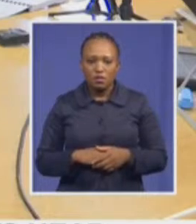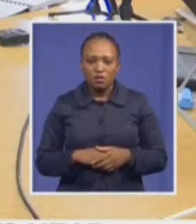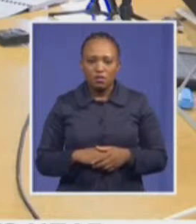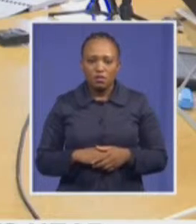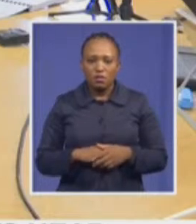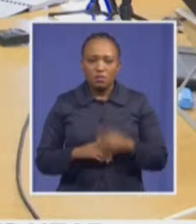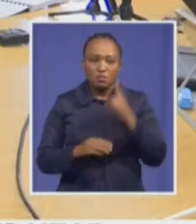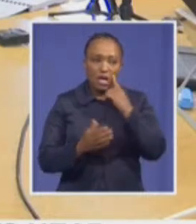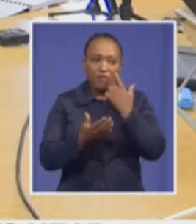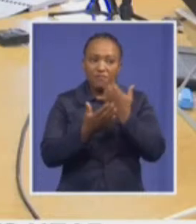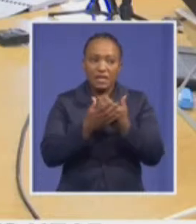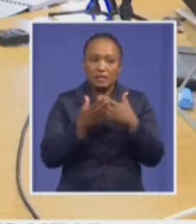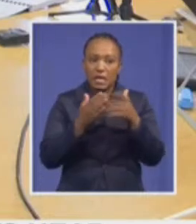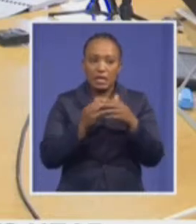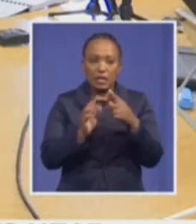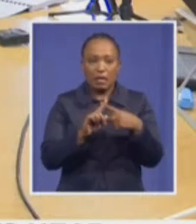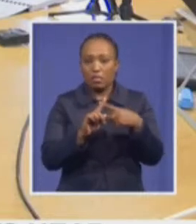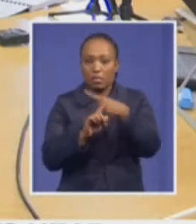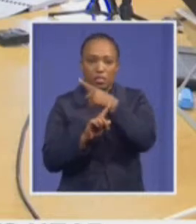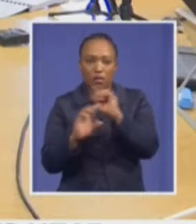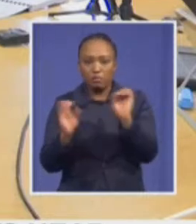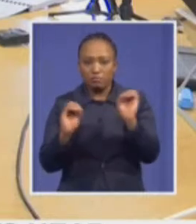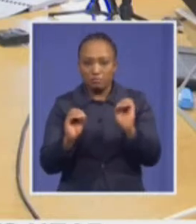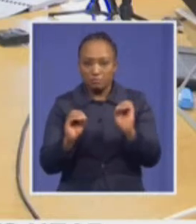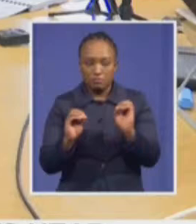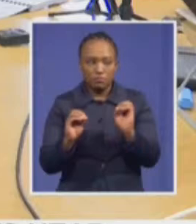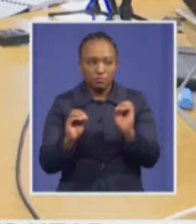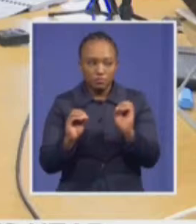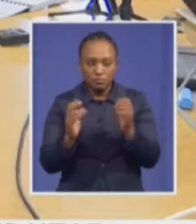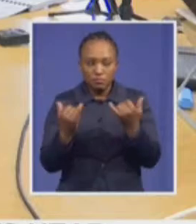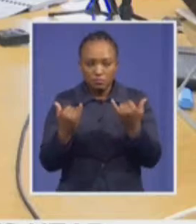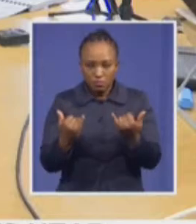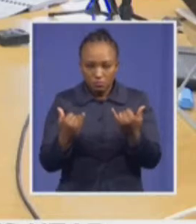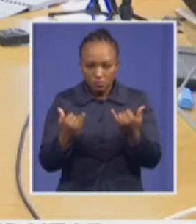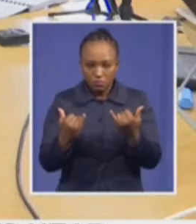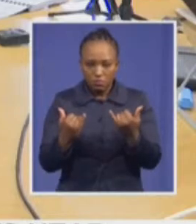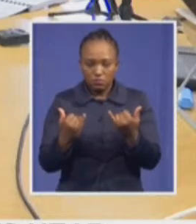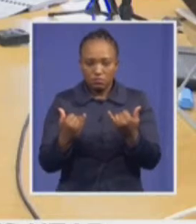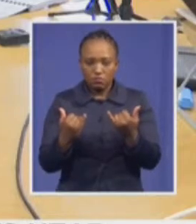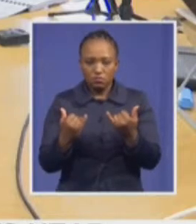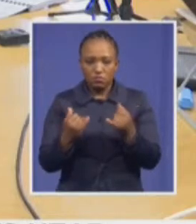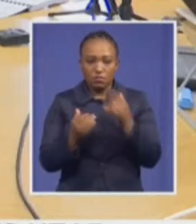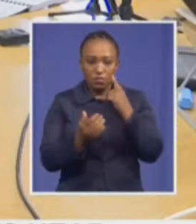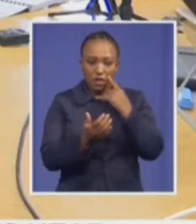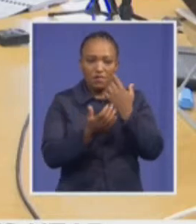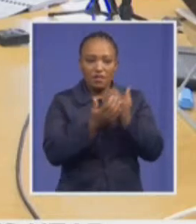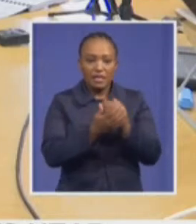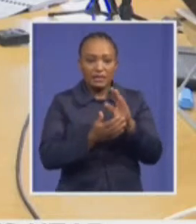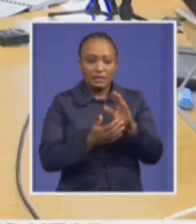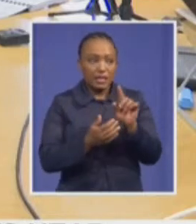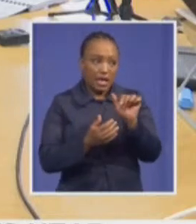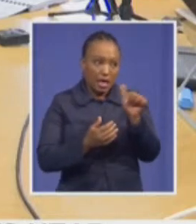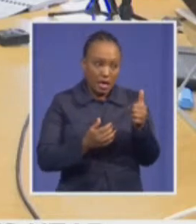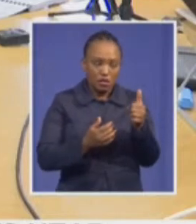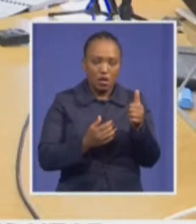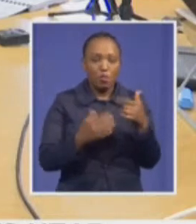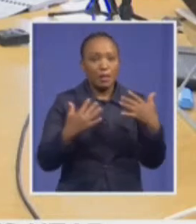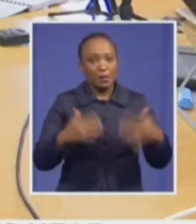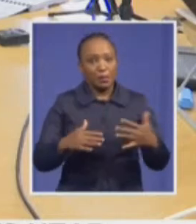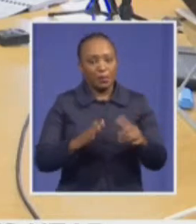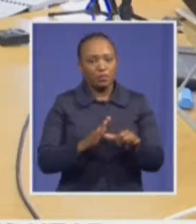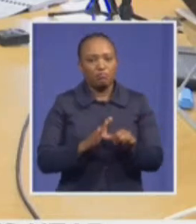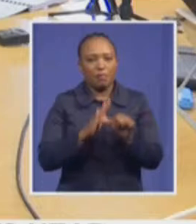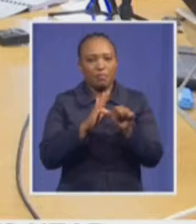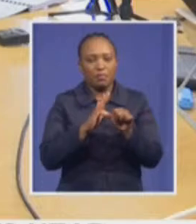Chairperson. Yeah. That's what should be. I think Mr. Plaike's evidence is going to be the crucial evidence. Yeah. All right. 10 minutes or 15?